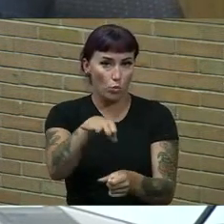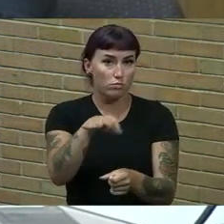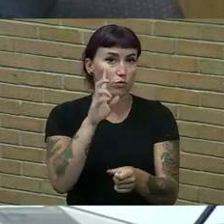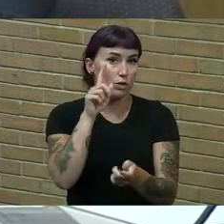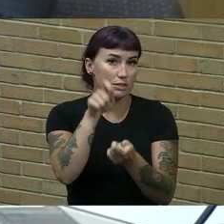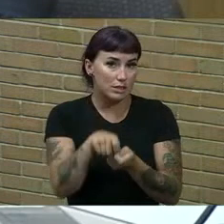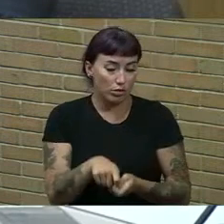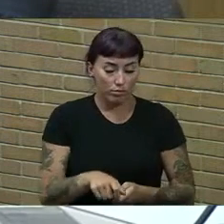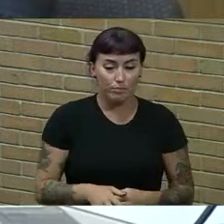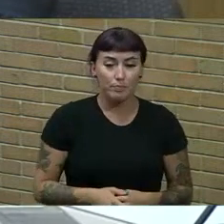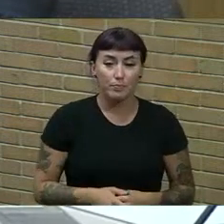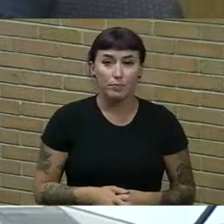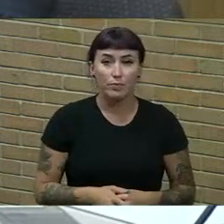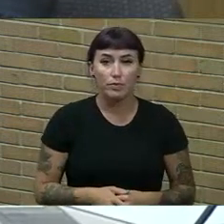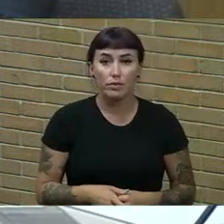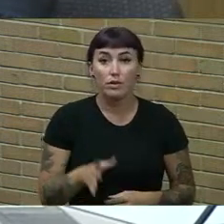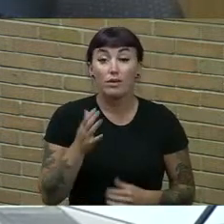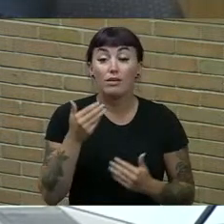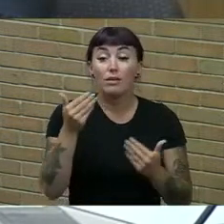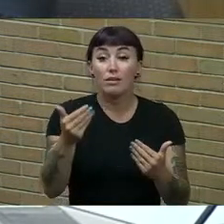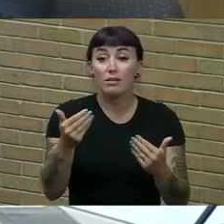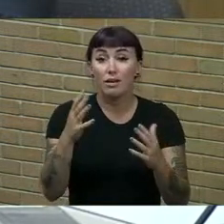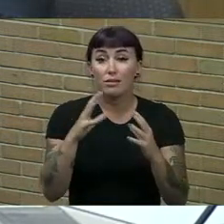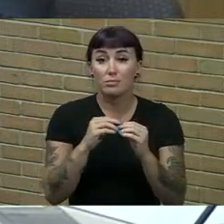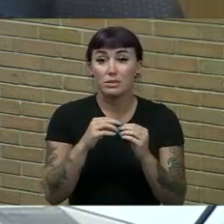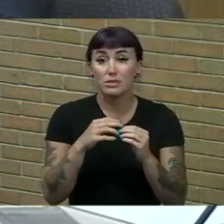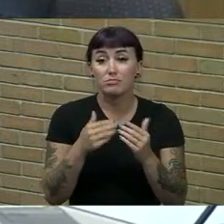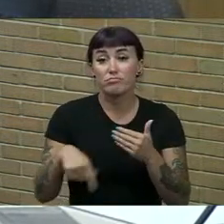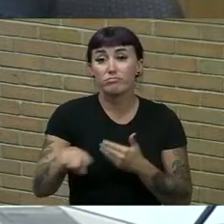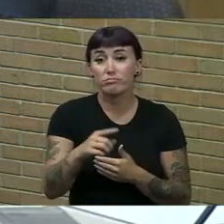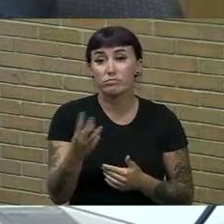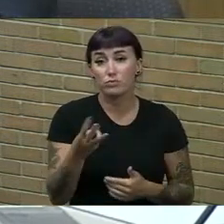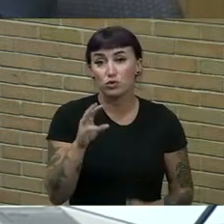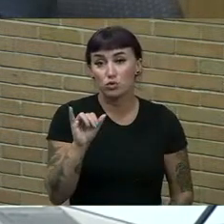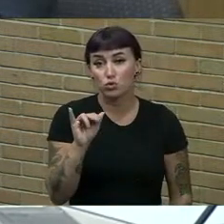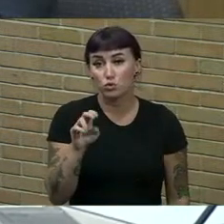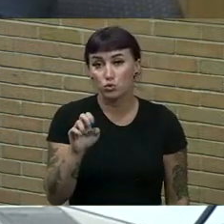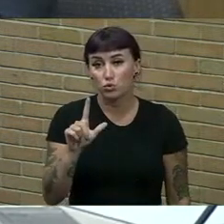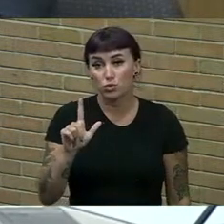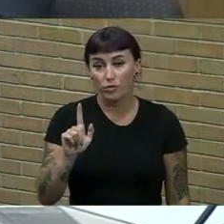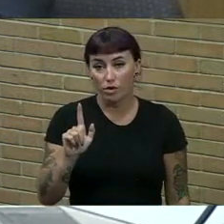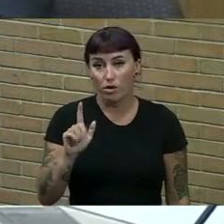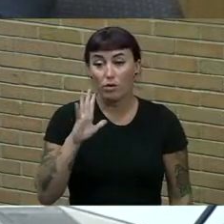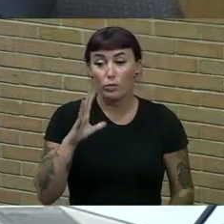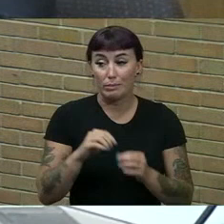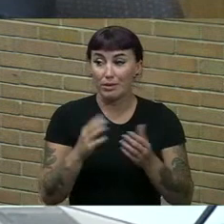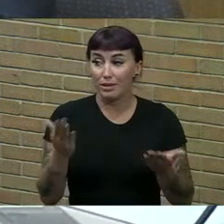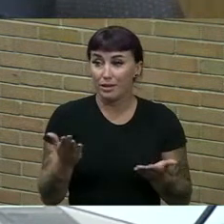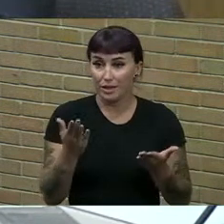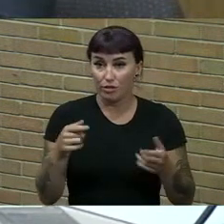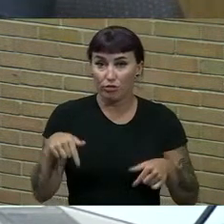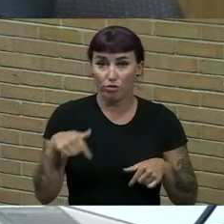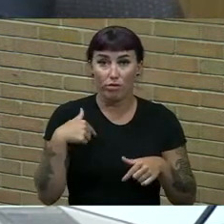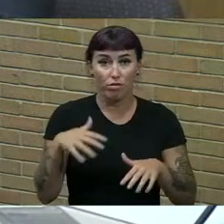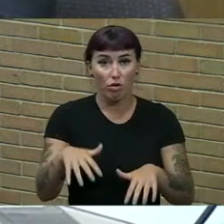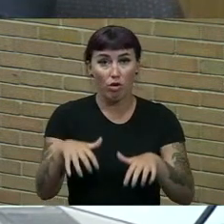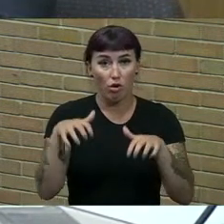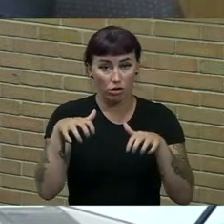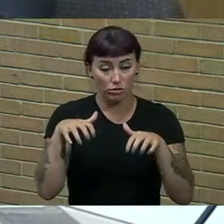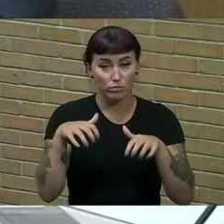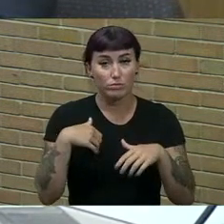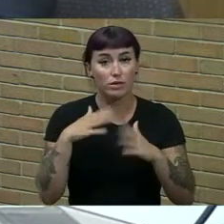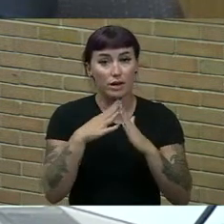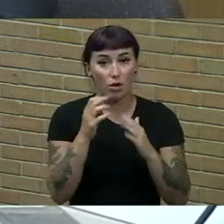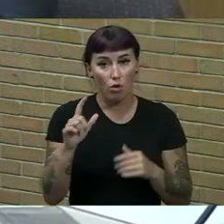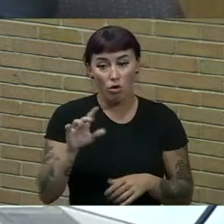detail. Our next meeting will take place next Wednesday, June 21st. We meet here in the main auditorium at Town Hall